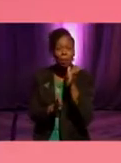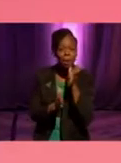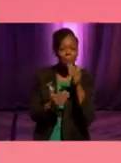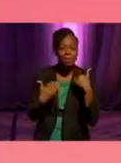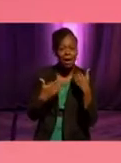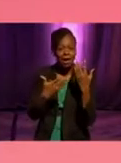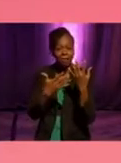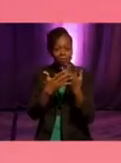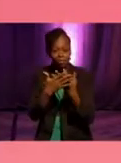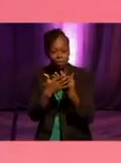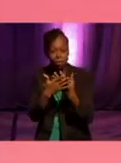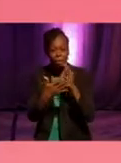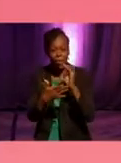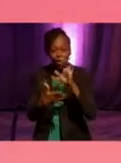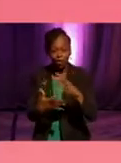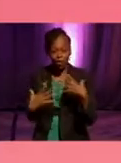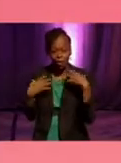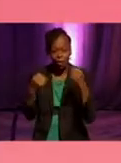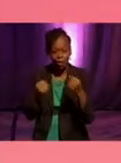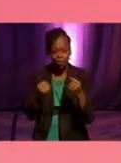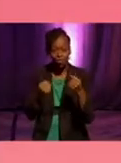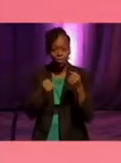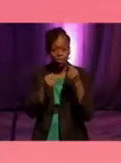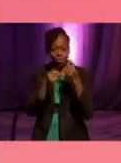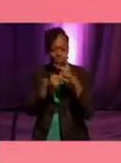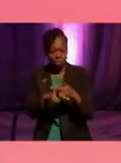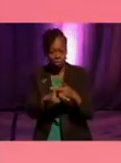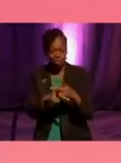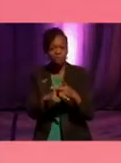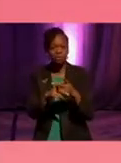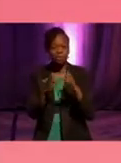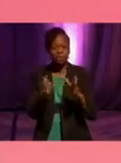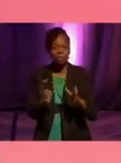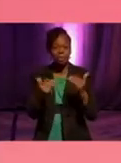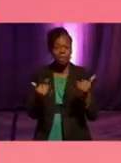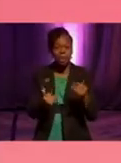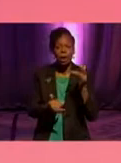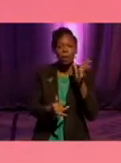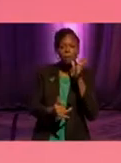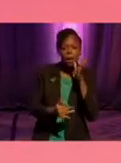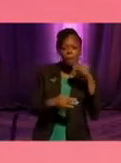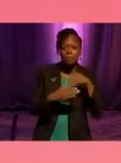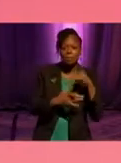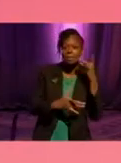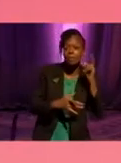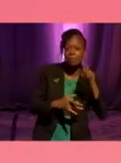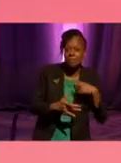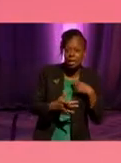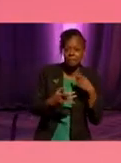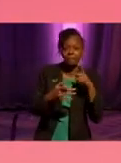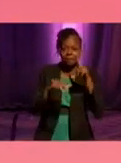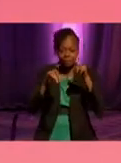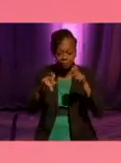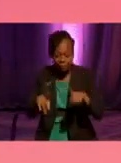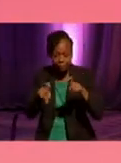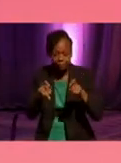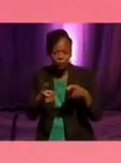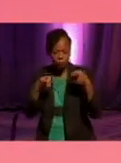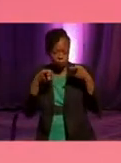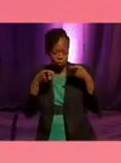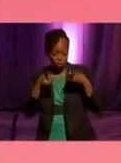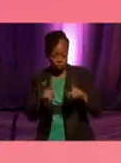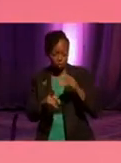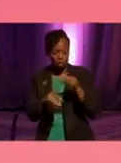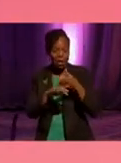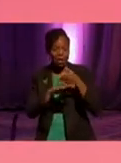by her health professional? So now mothers in California have to be screened. They have to be screened during